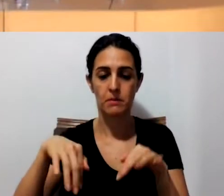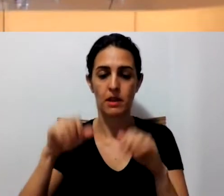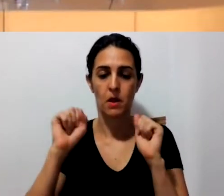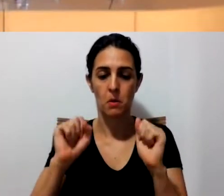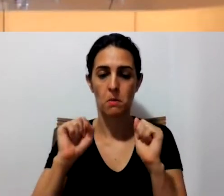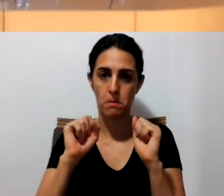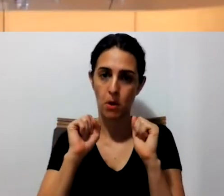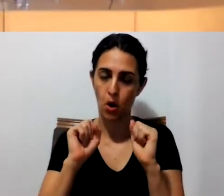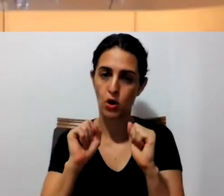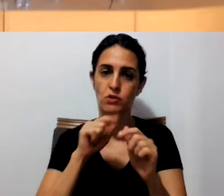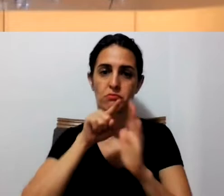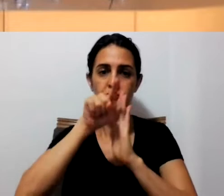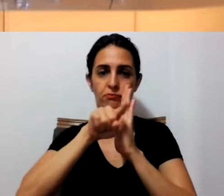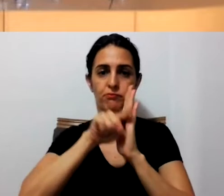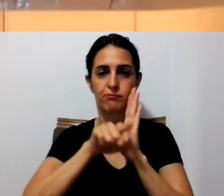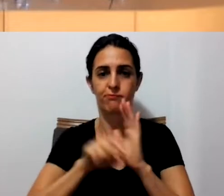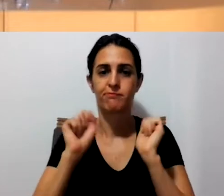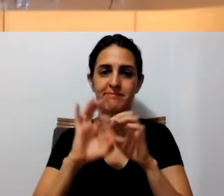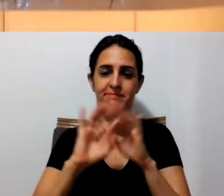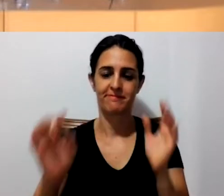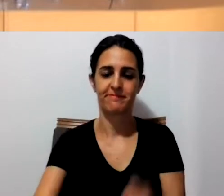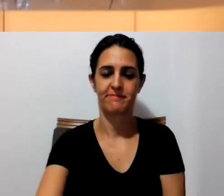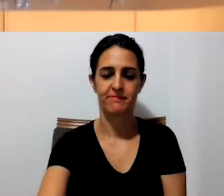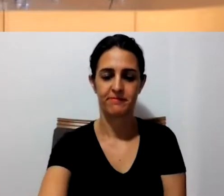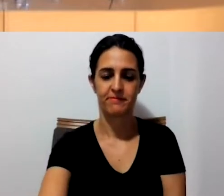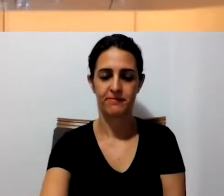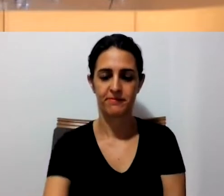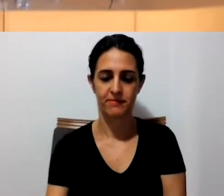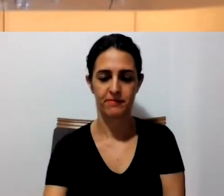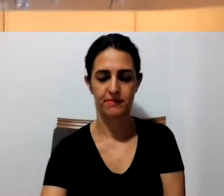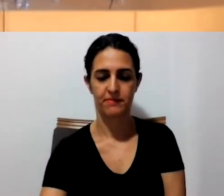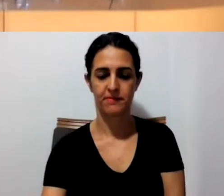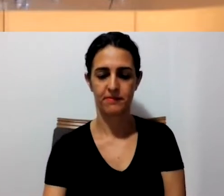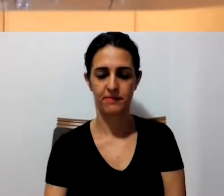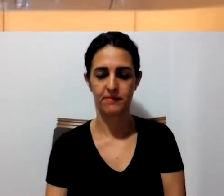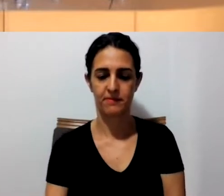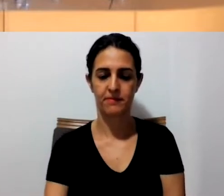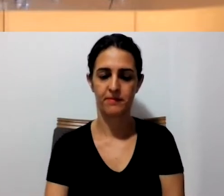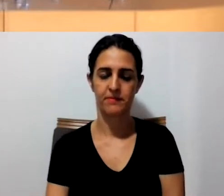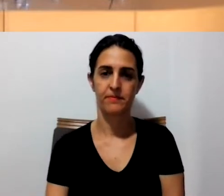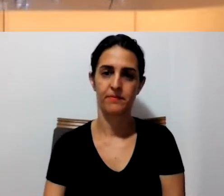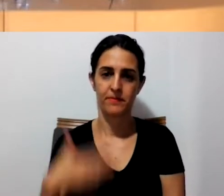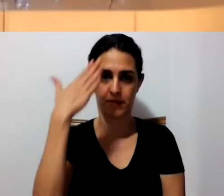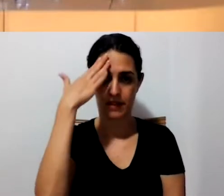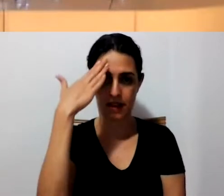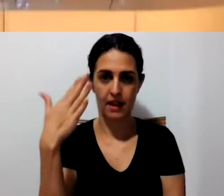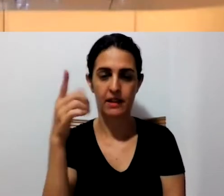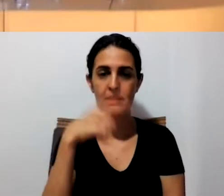because José Antonio said that this will be a very interesting panel. He had to say so because I'm his director,